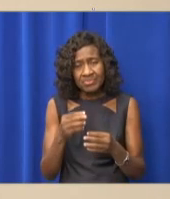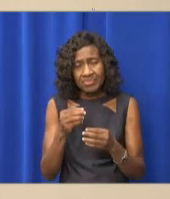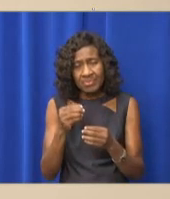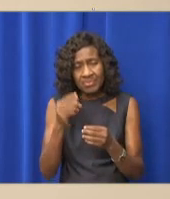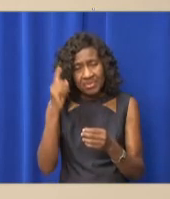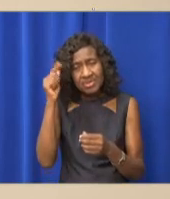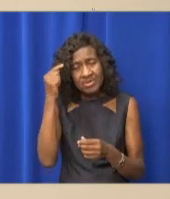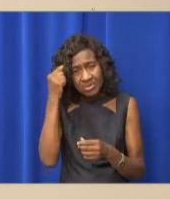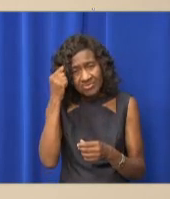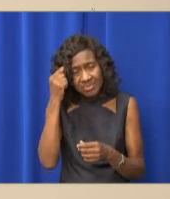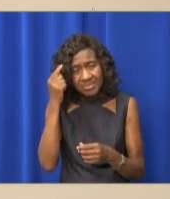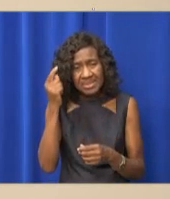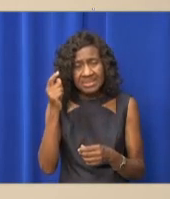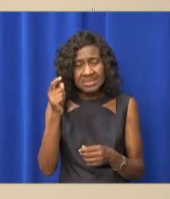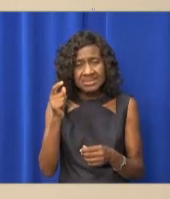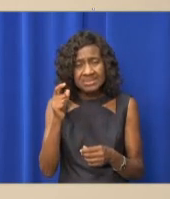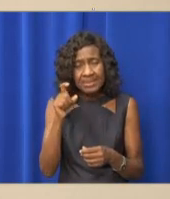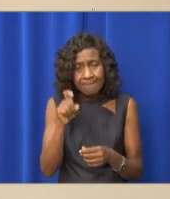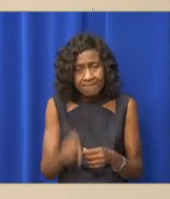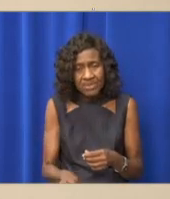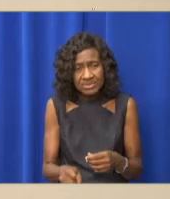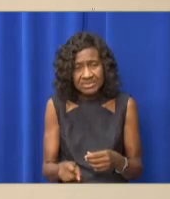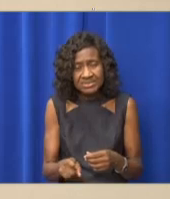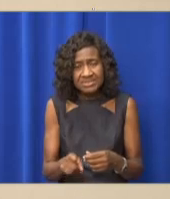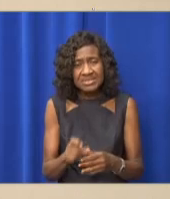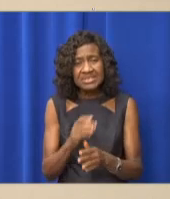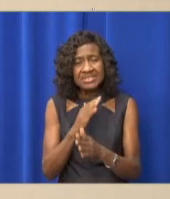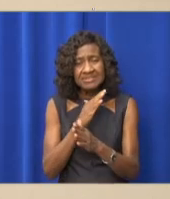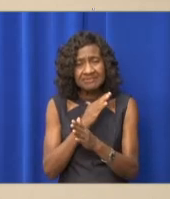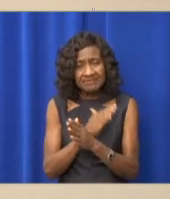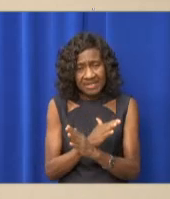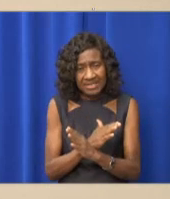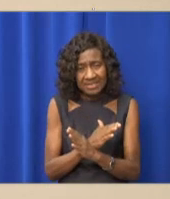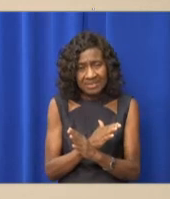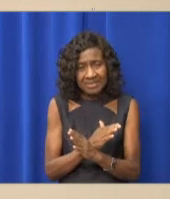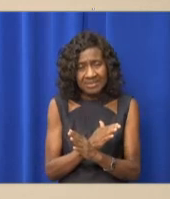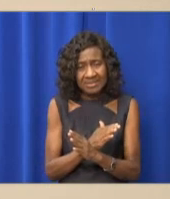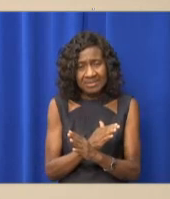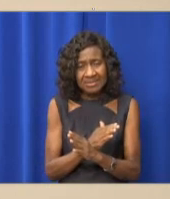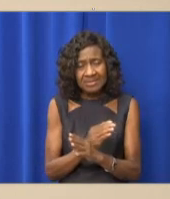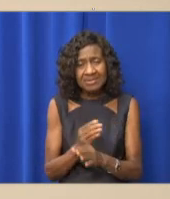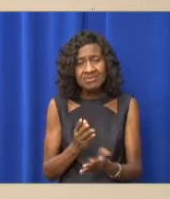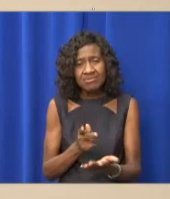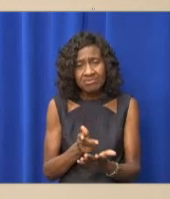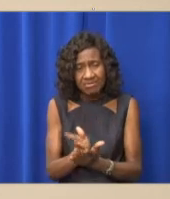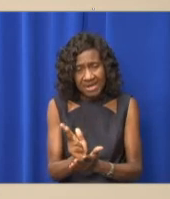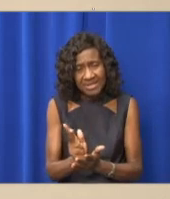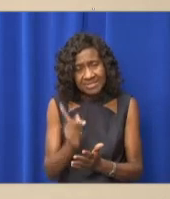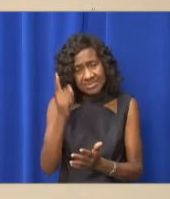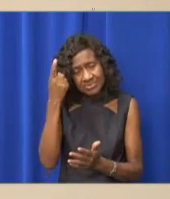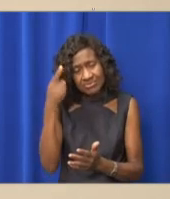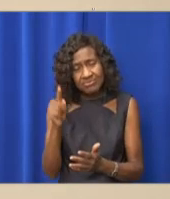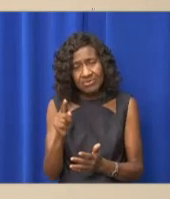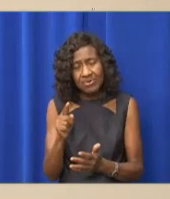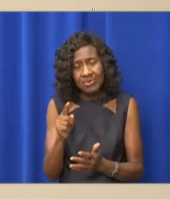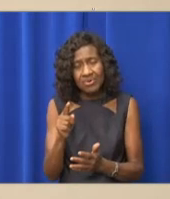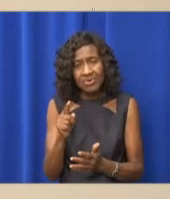right of Miss Ethel to live to be as old as nature allows